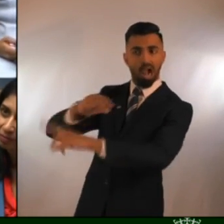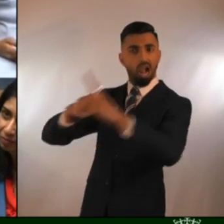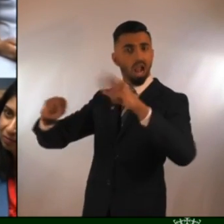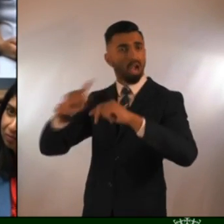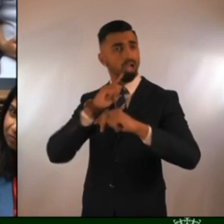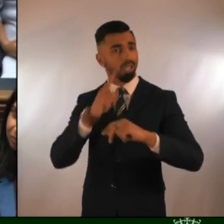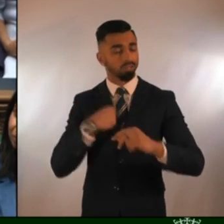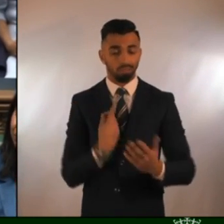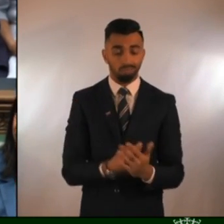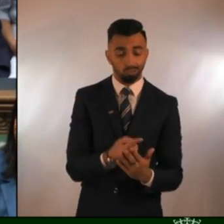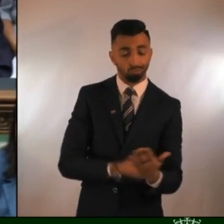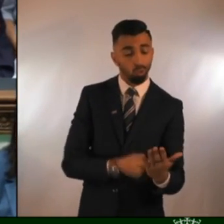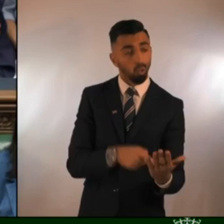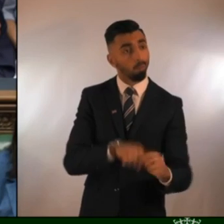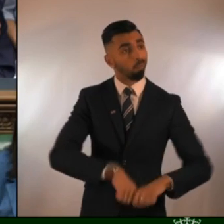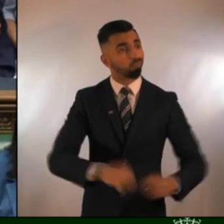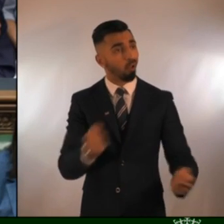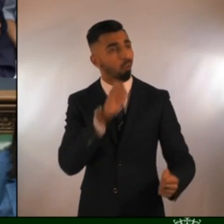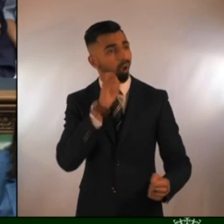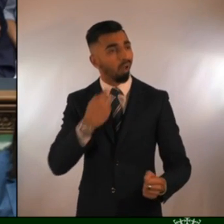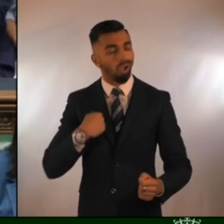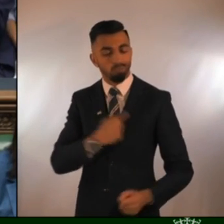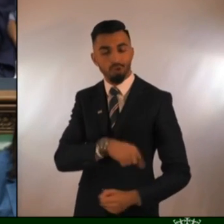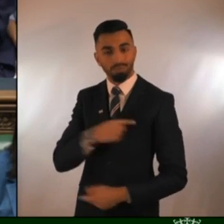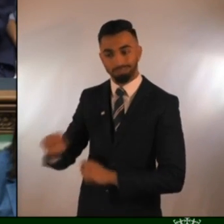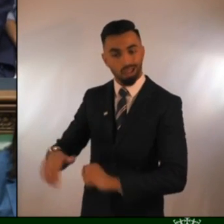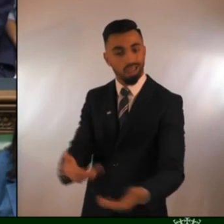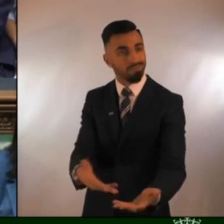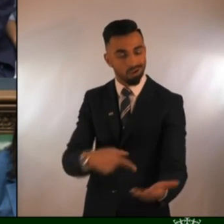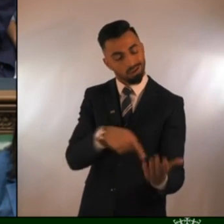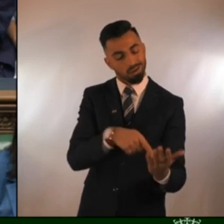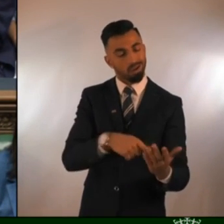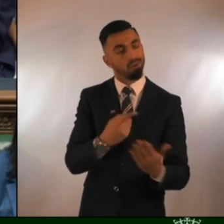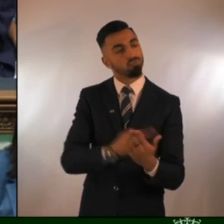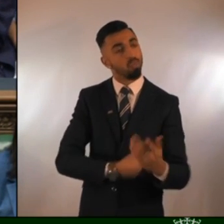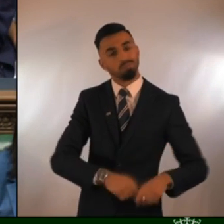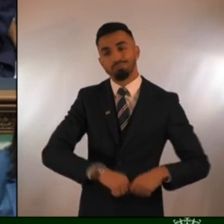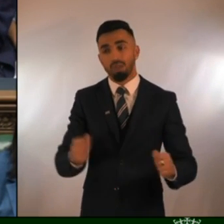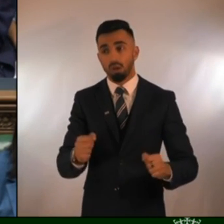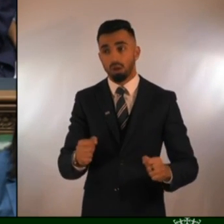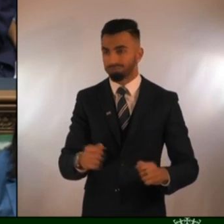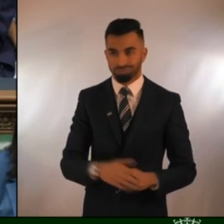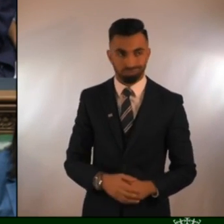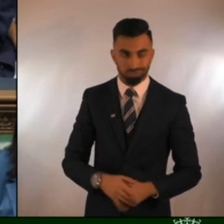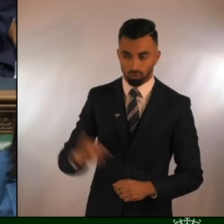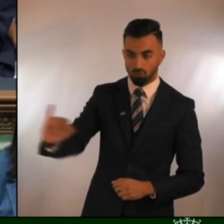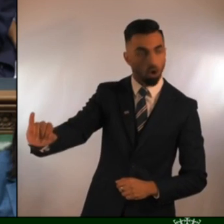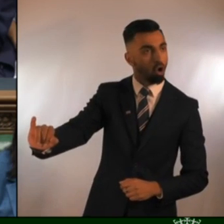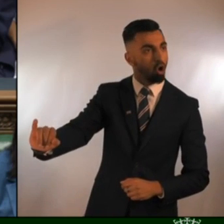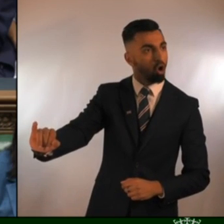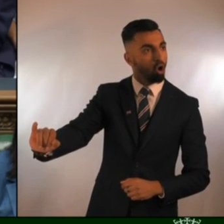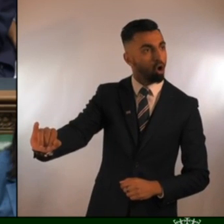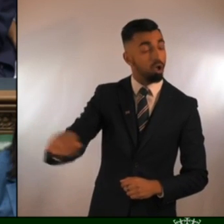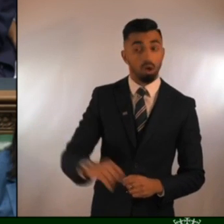And I'm setting the amount the government will spend for the rest of this Parliament within those rules as well. Today, the OBR report